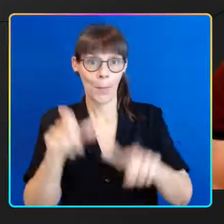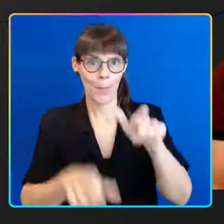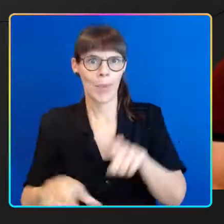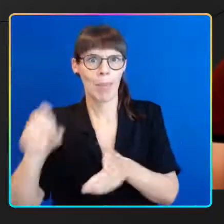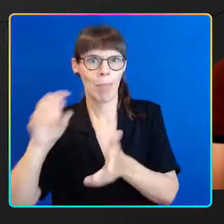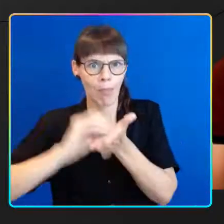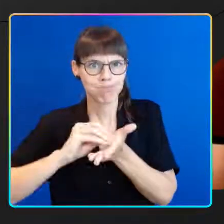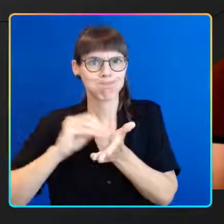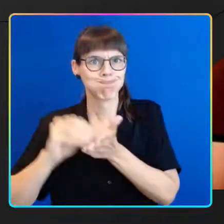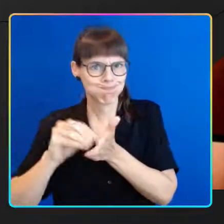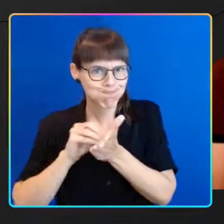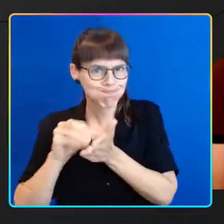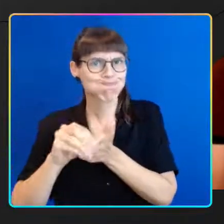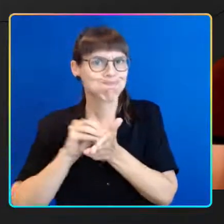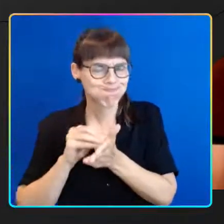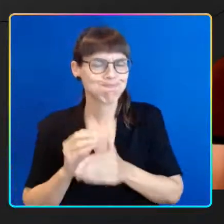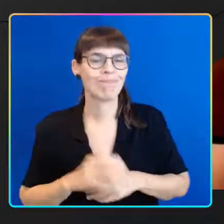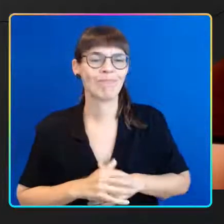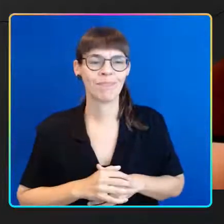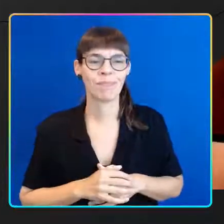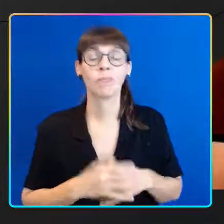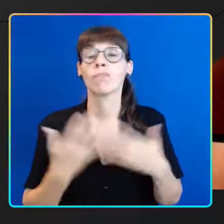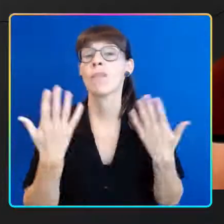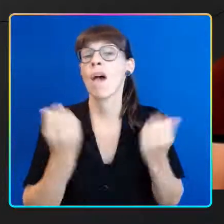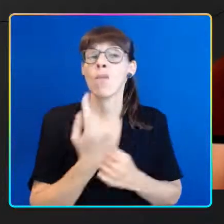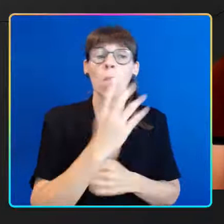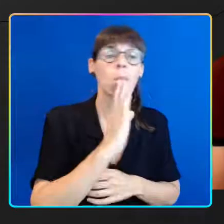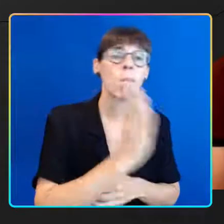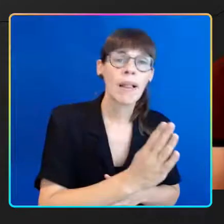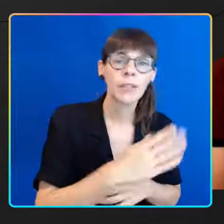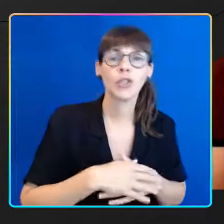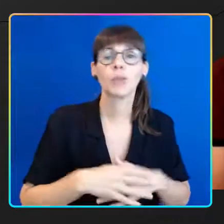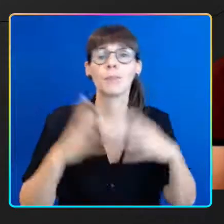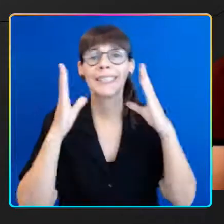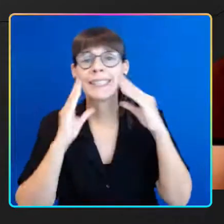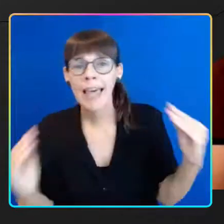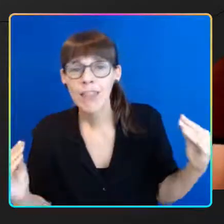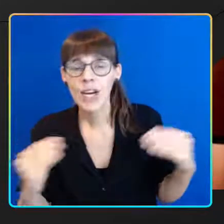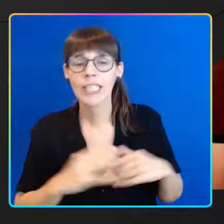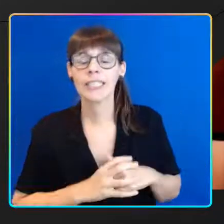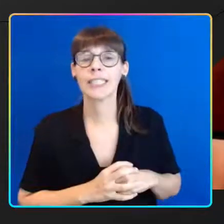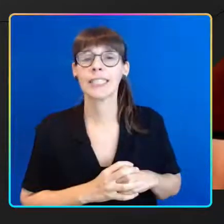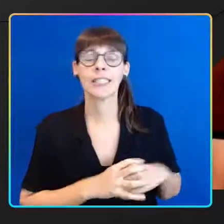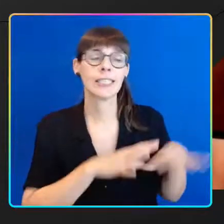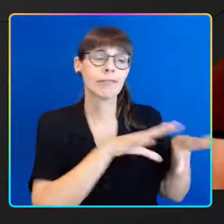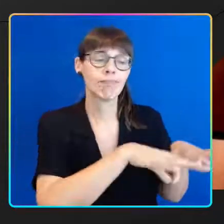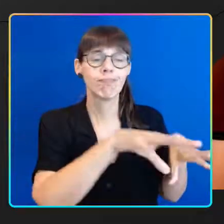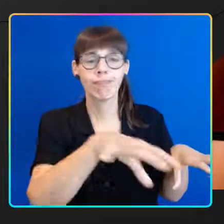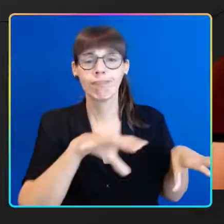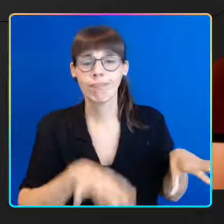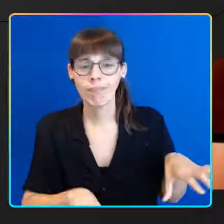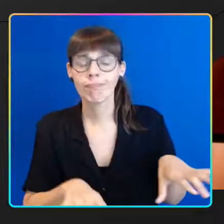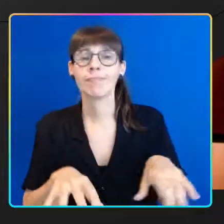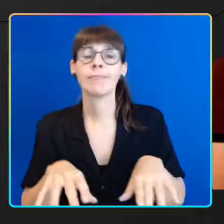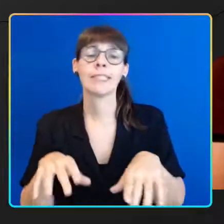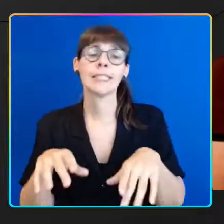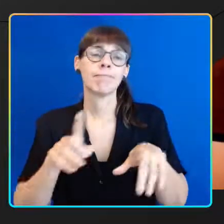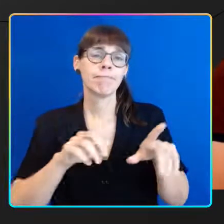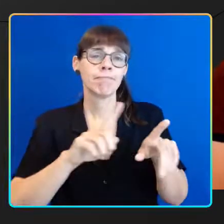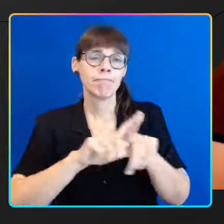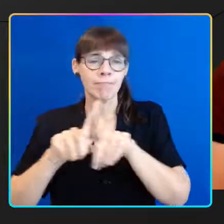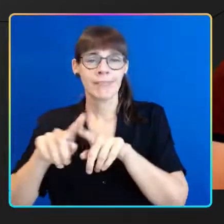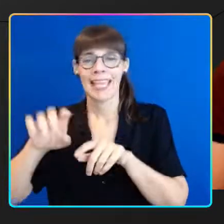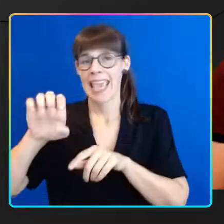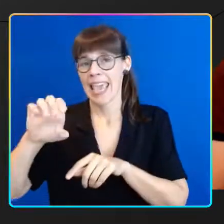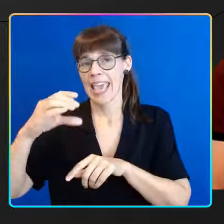have, there is one in Belgium, there is one in the Netherlands, there is one in Ecuador at the moment. And I didn't